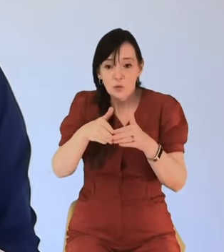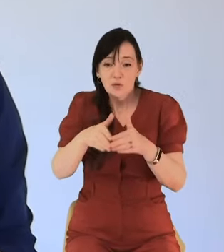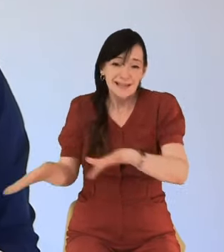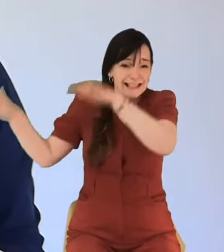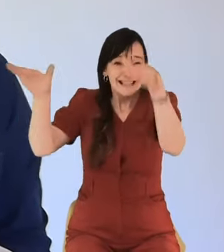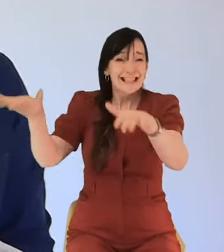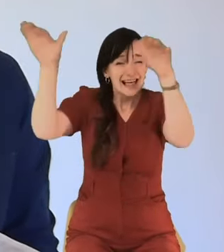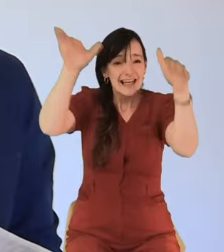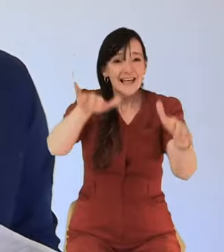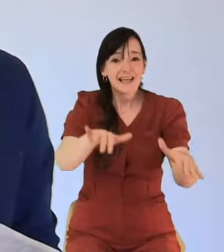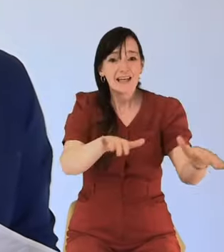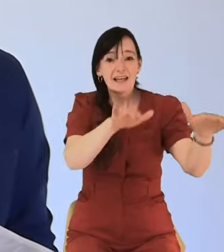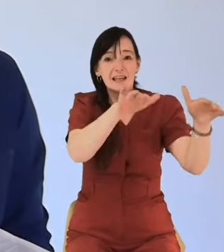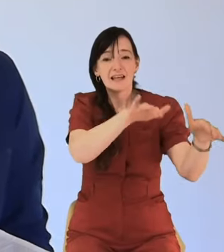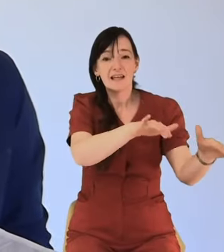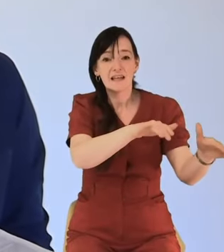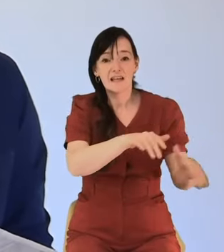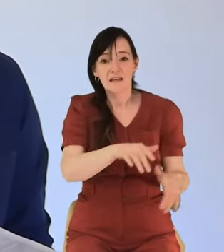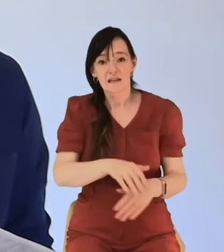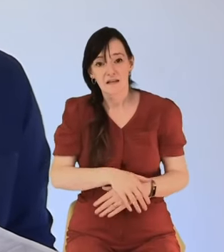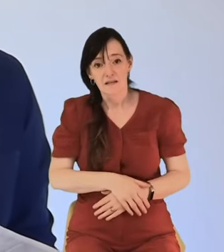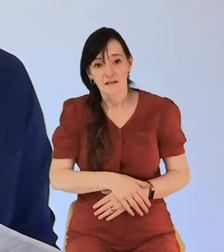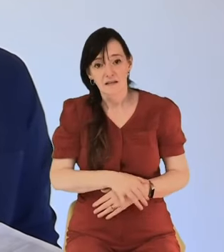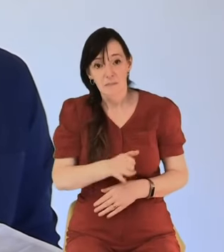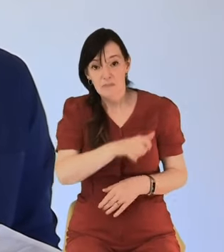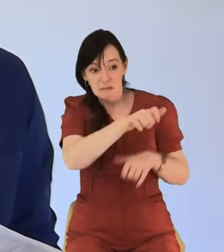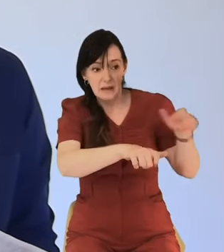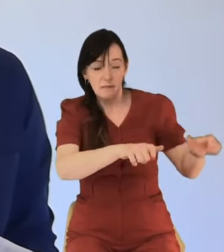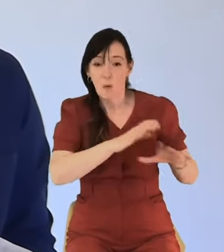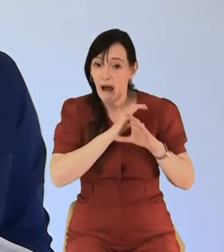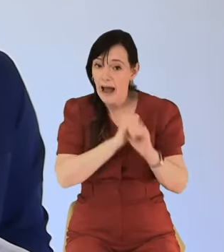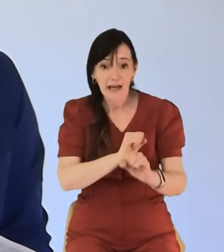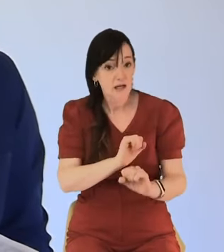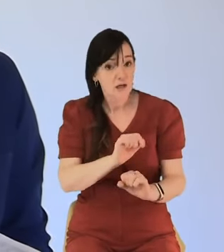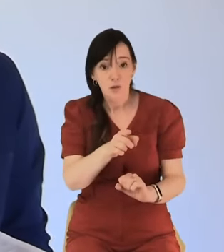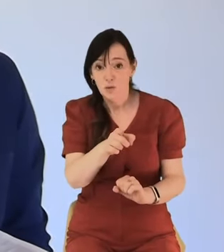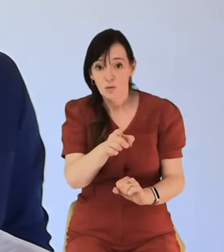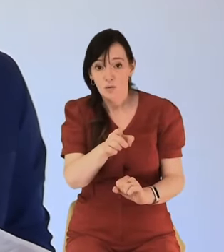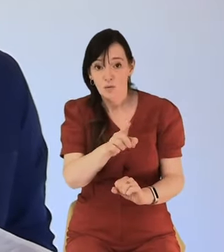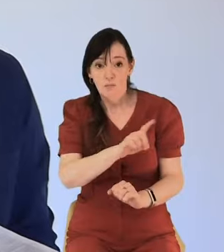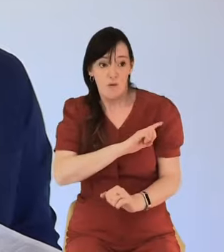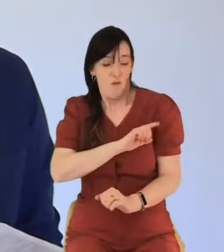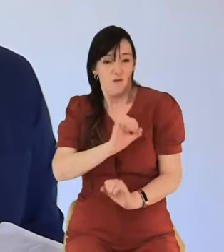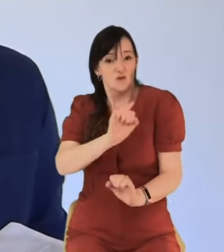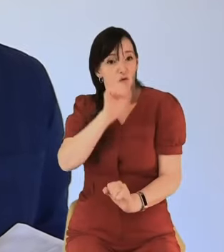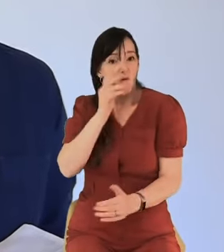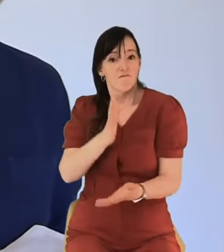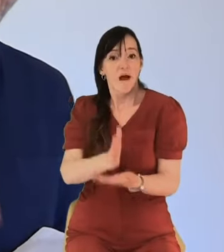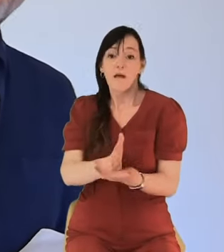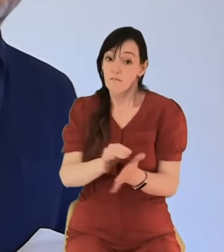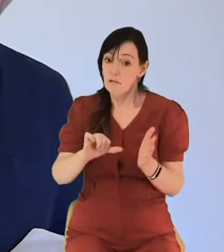People are going to hate you for what you believe. It's going to be really hard.